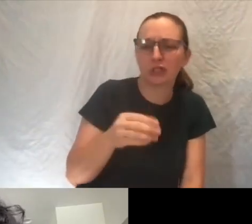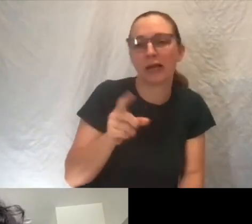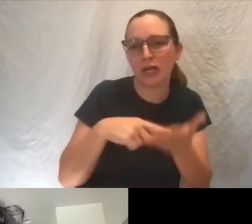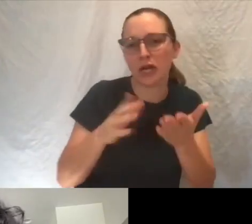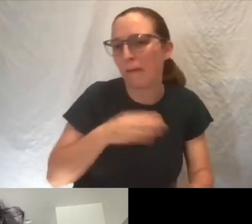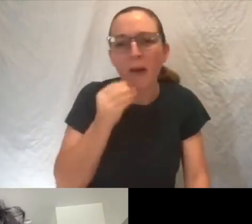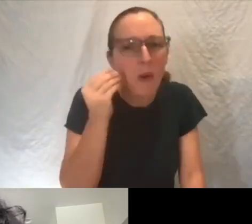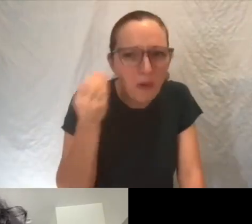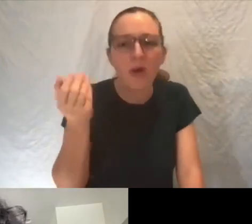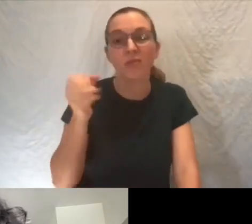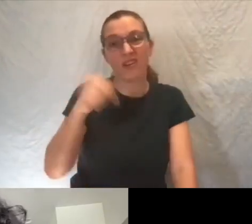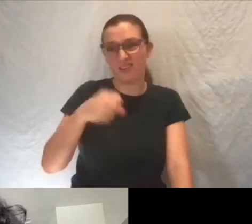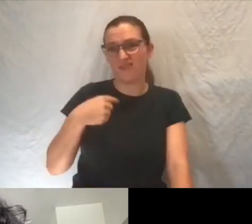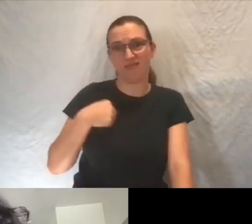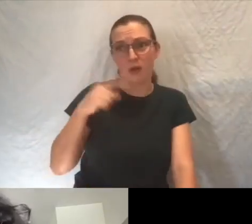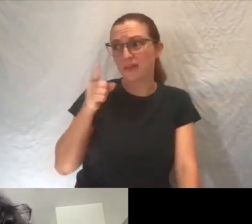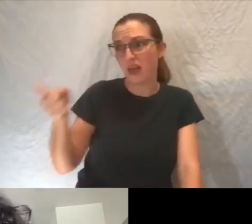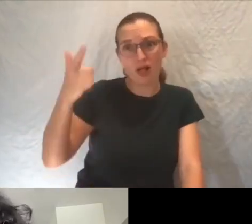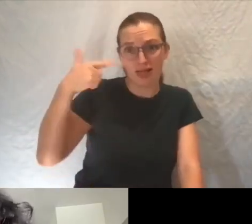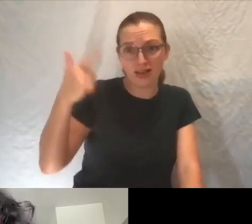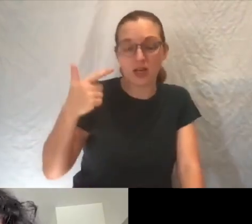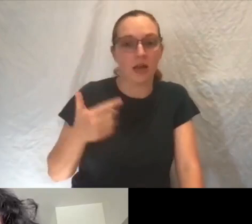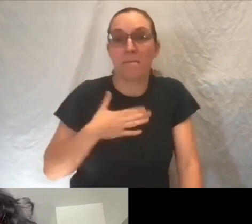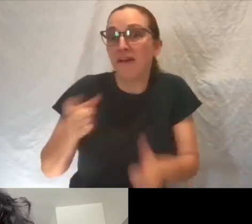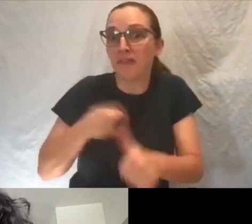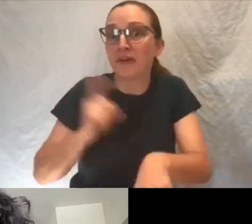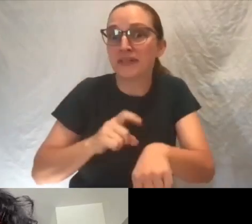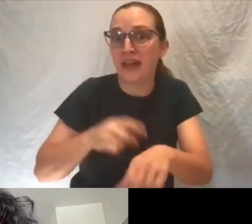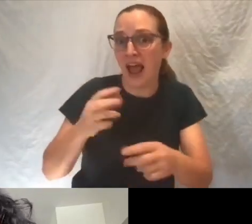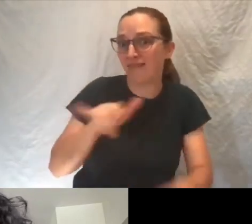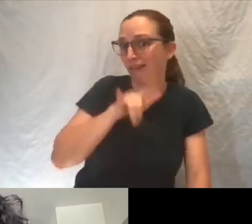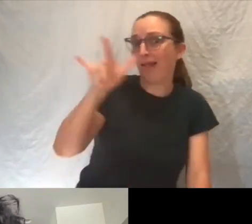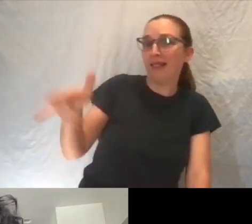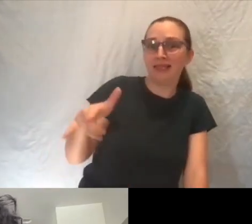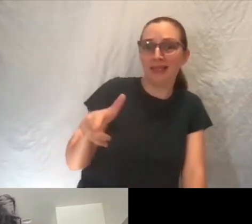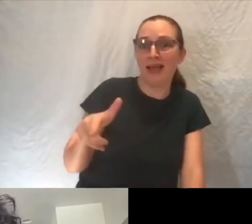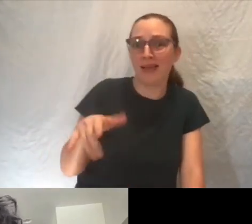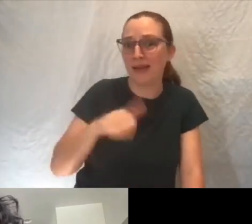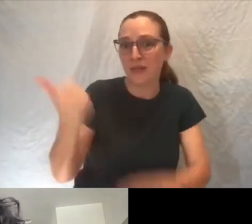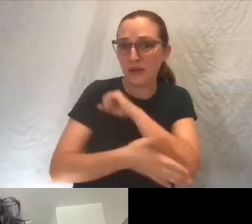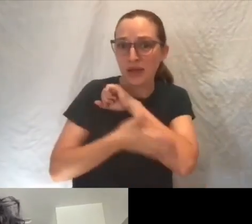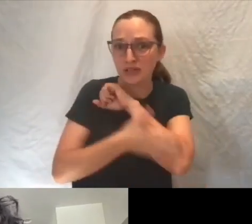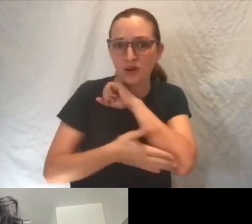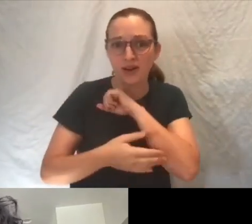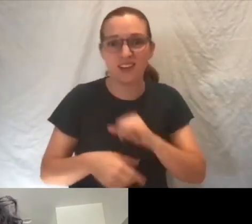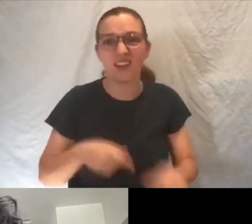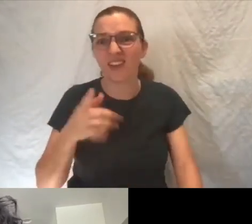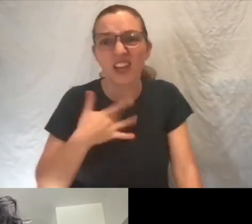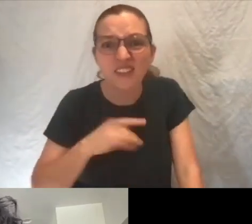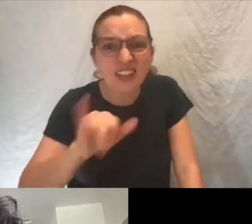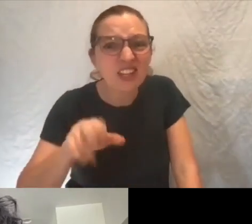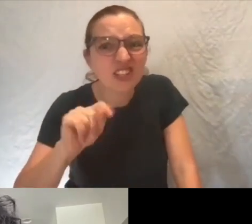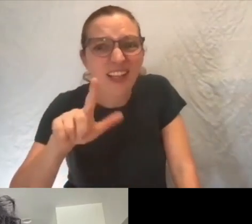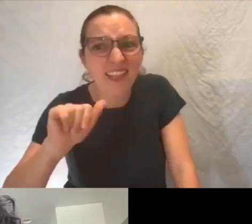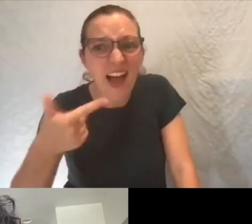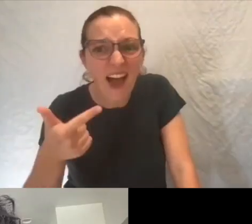I was in London overseas. That was my first time overseas, by the Uh, way. oh, But did you yeah. get jet lag on the way? I went for